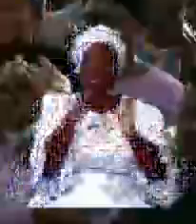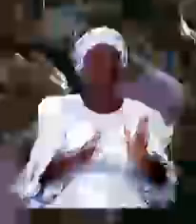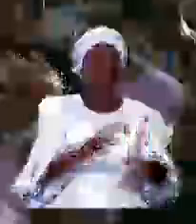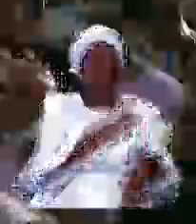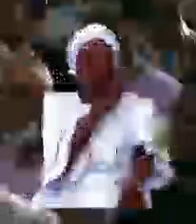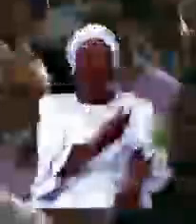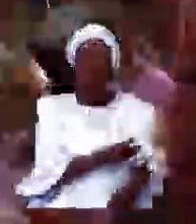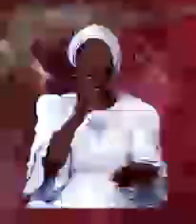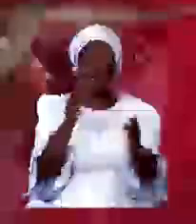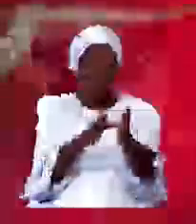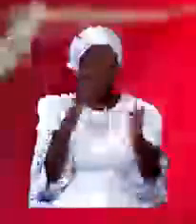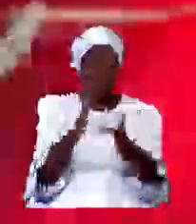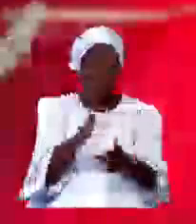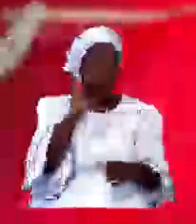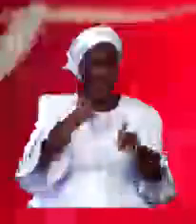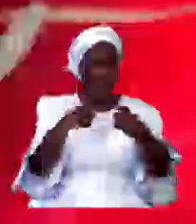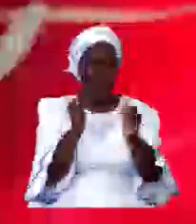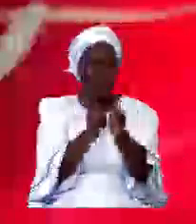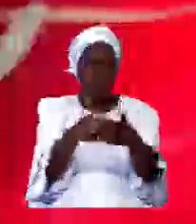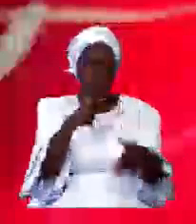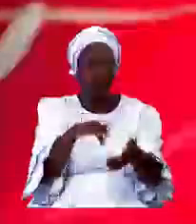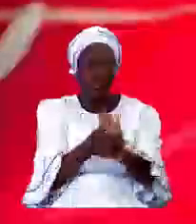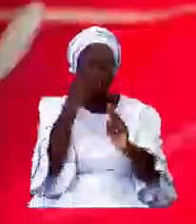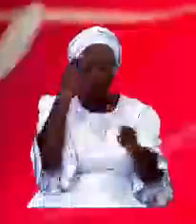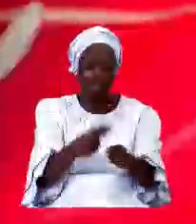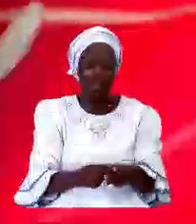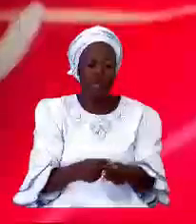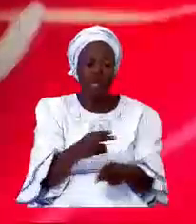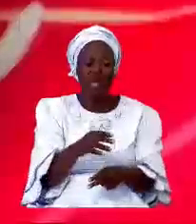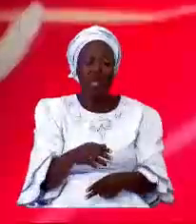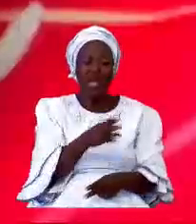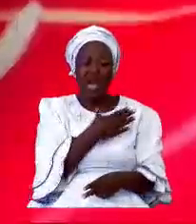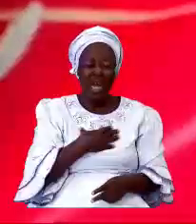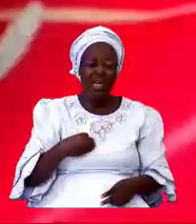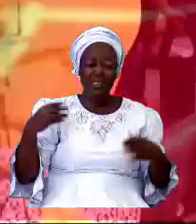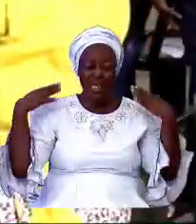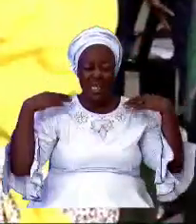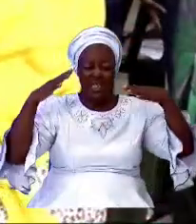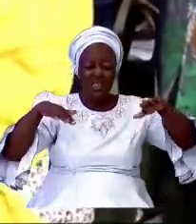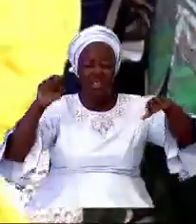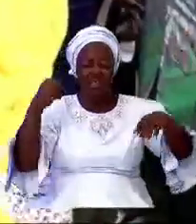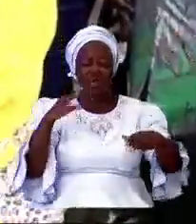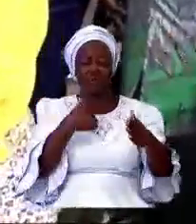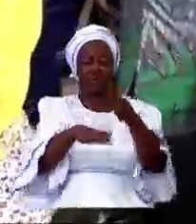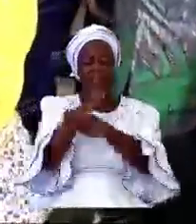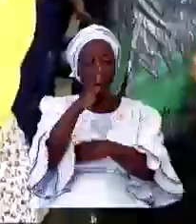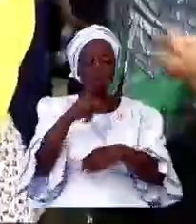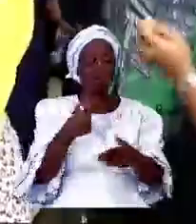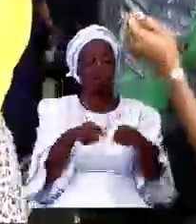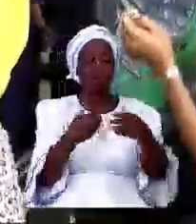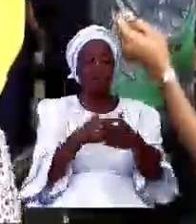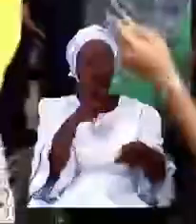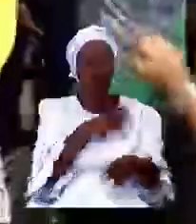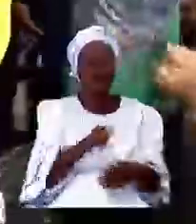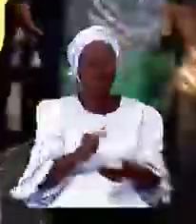The great conqueror, mighty Jesus, will go before you. And the